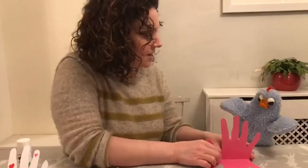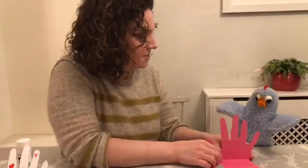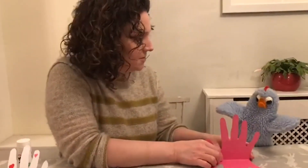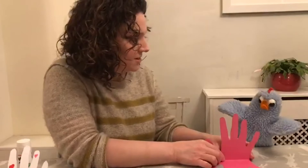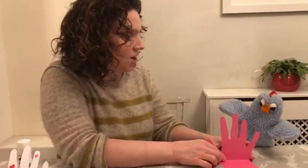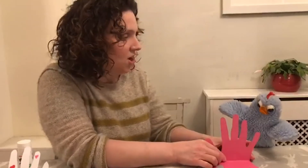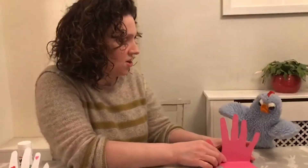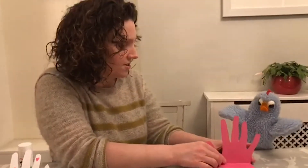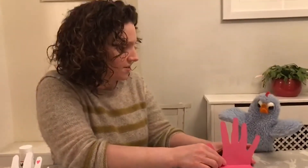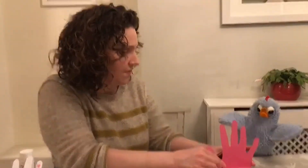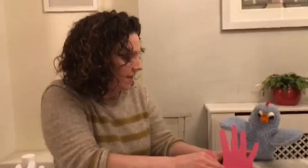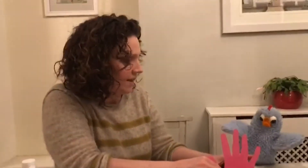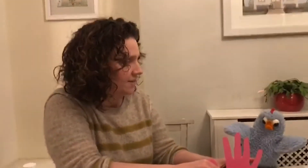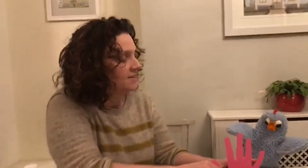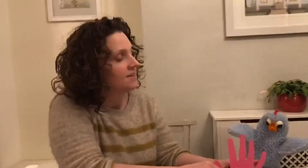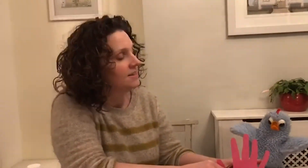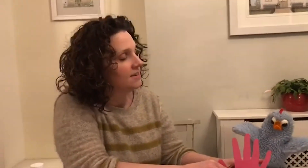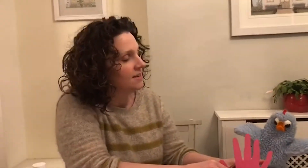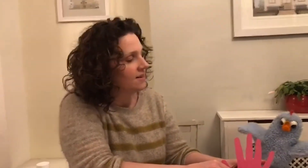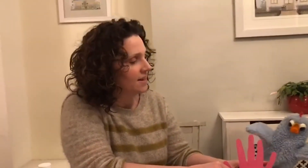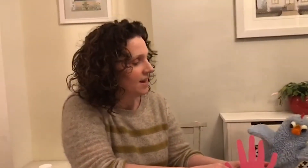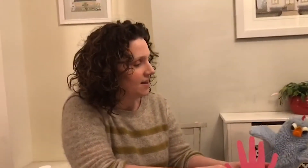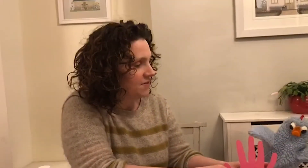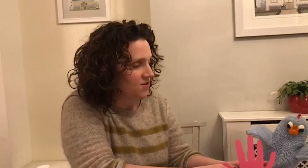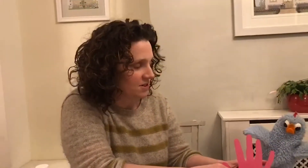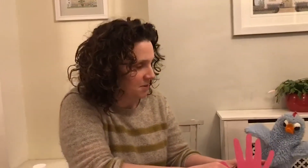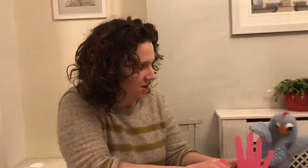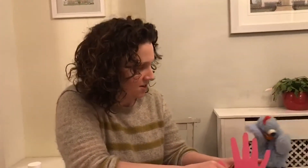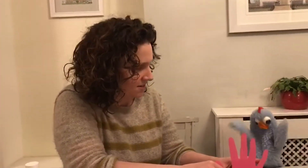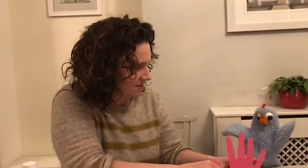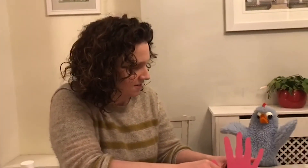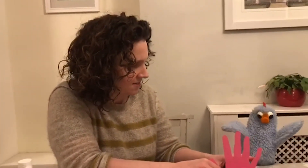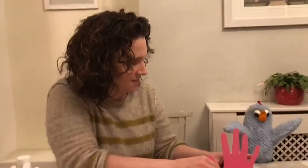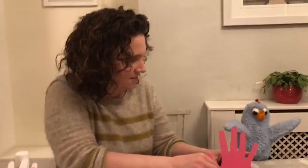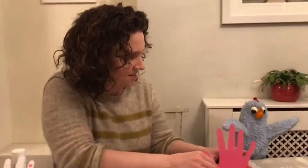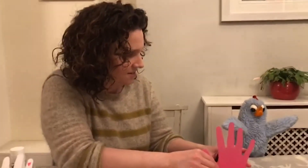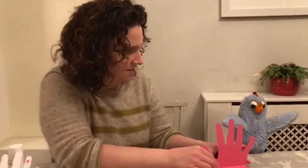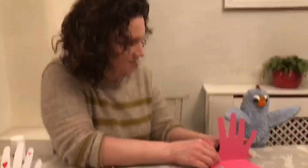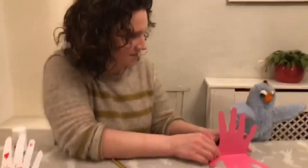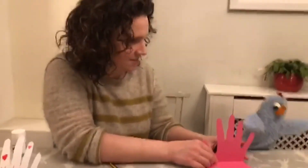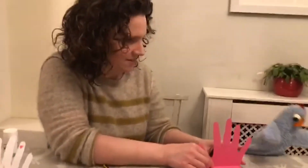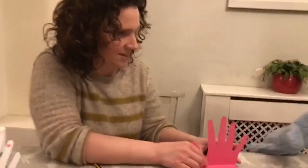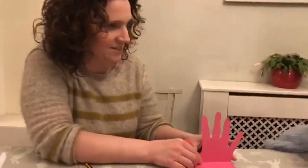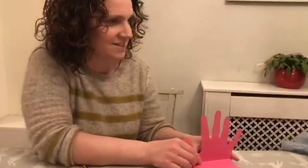going to stick some nice hearts on there. Okay, have you got some hearts?